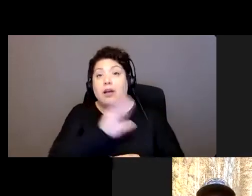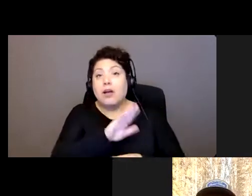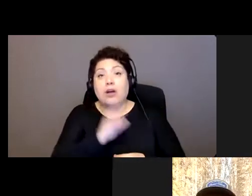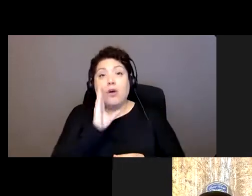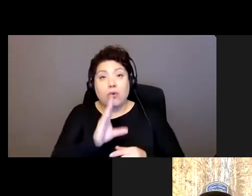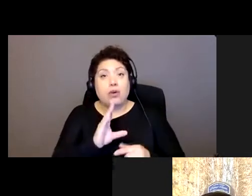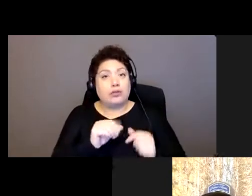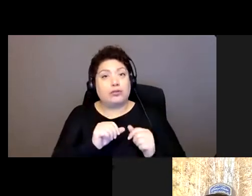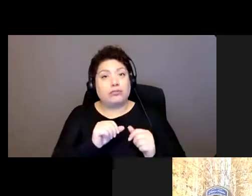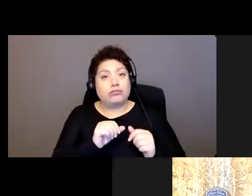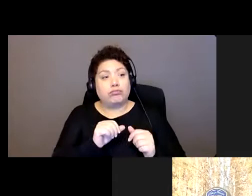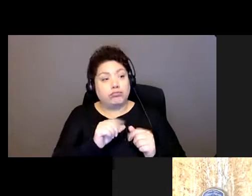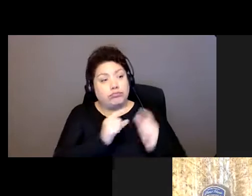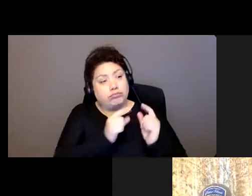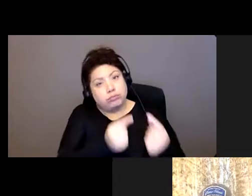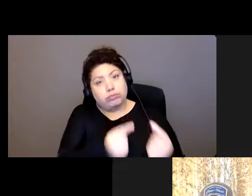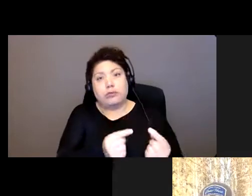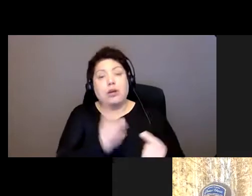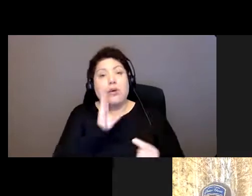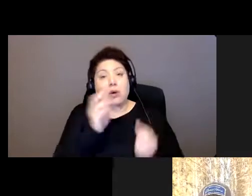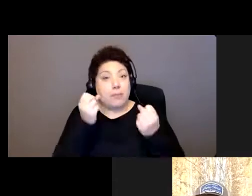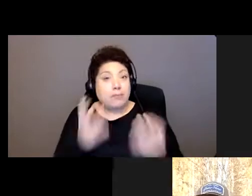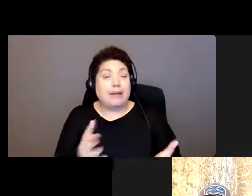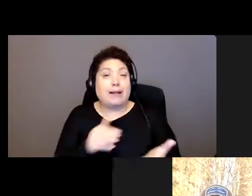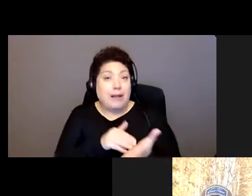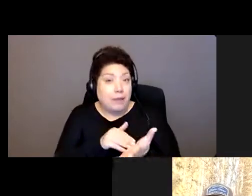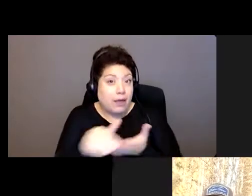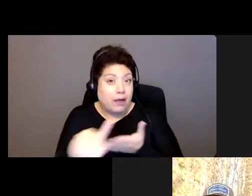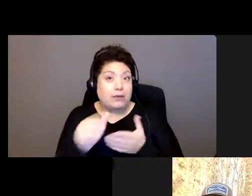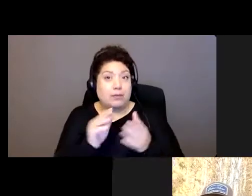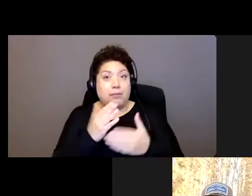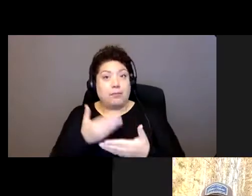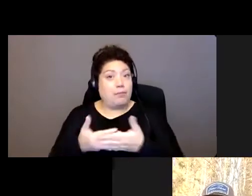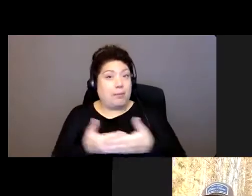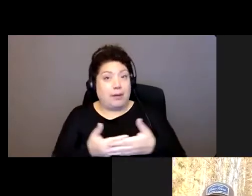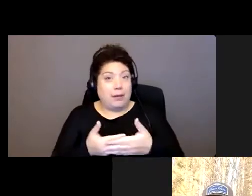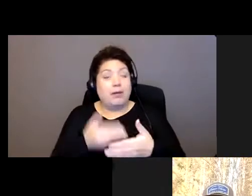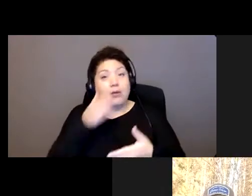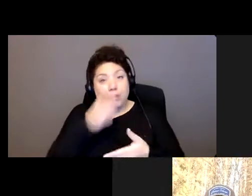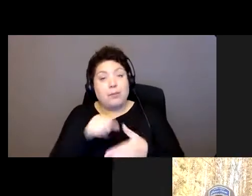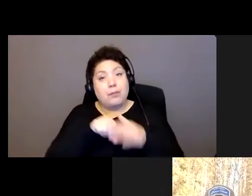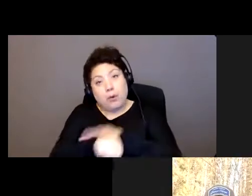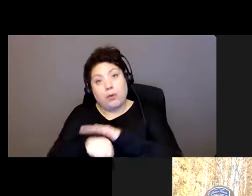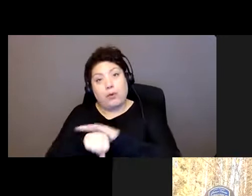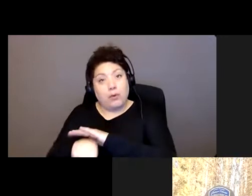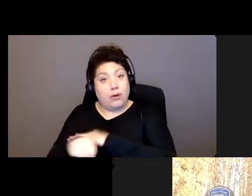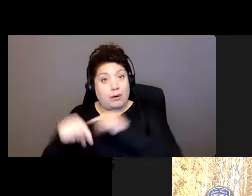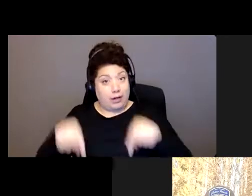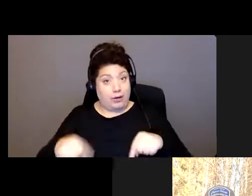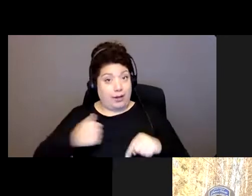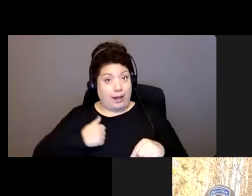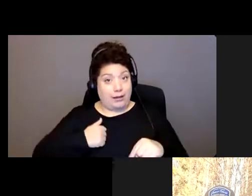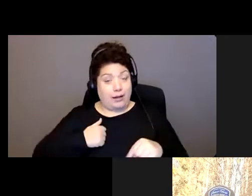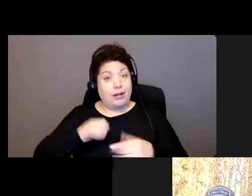there were going to be thousands of babies like that being born in Canada, she said. That's what she was told